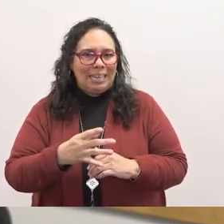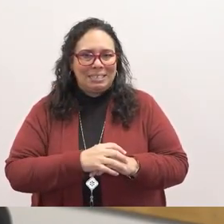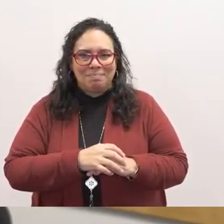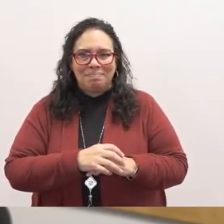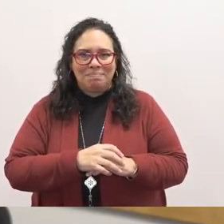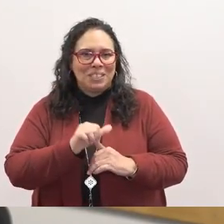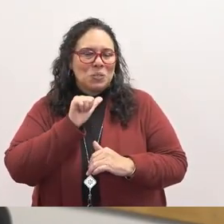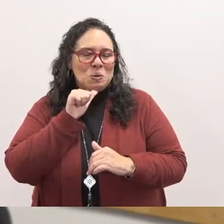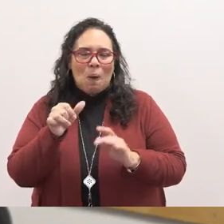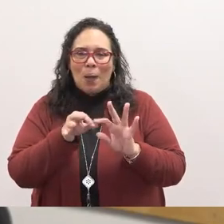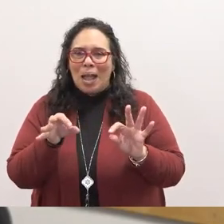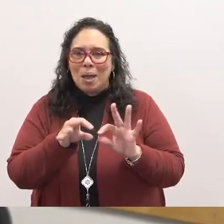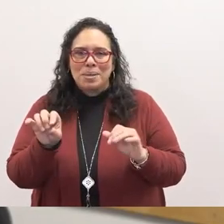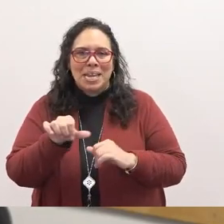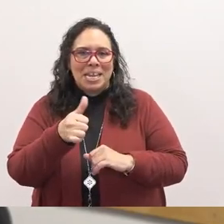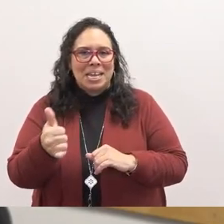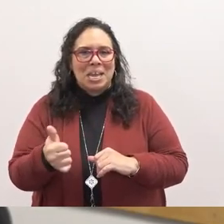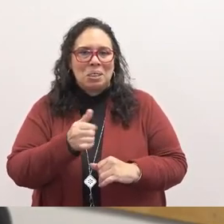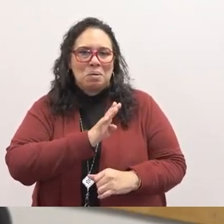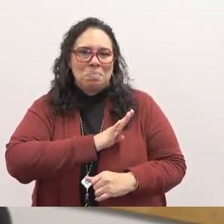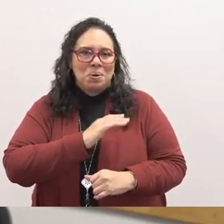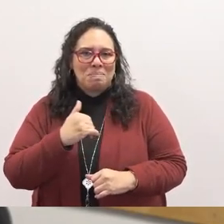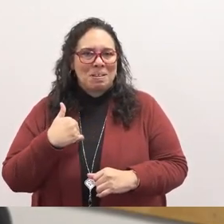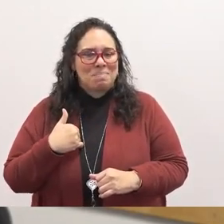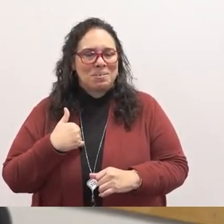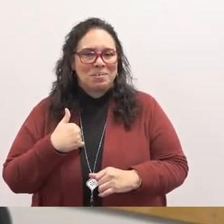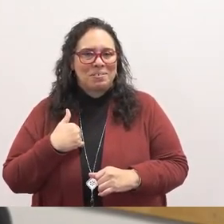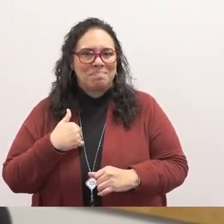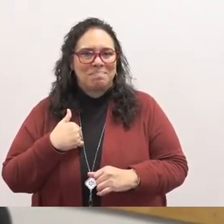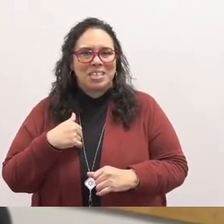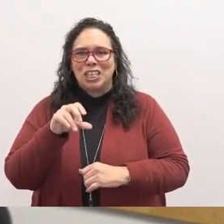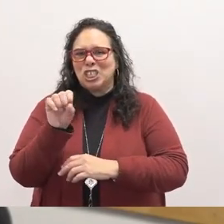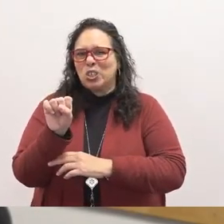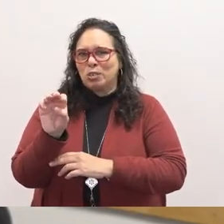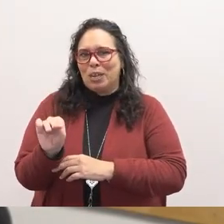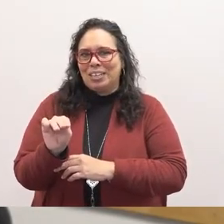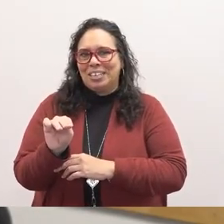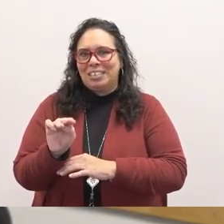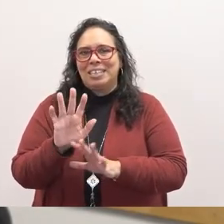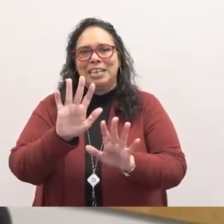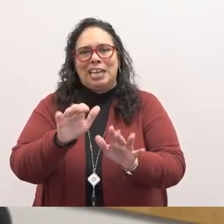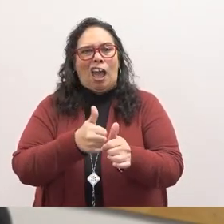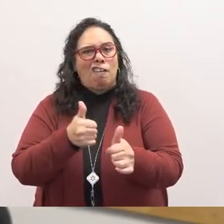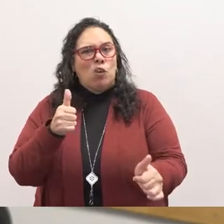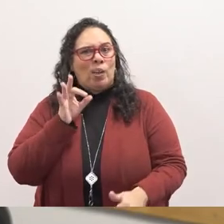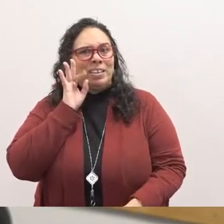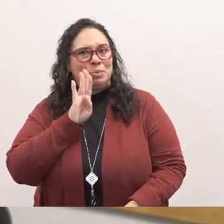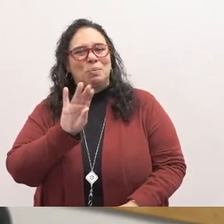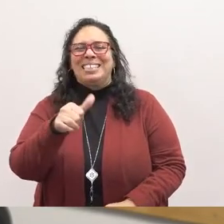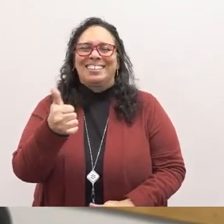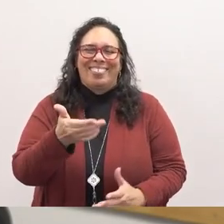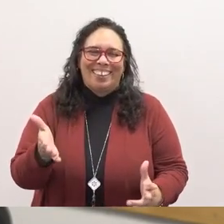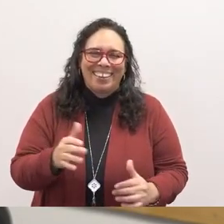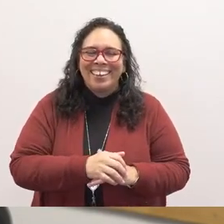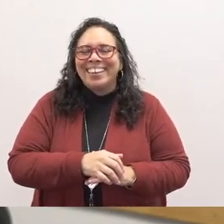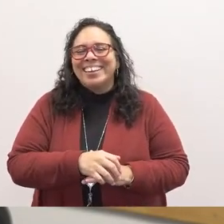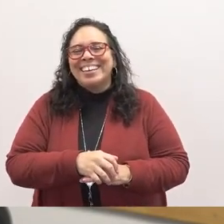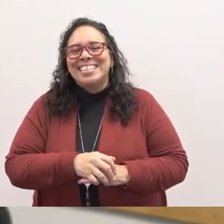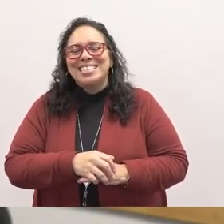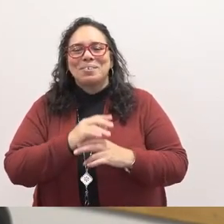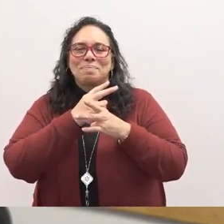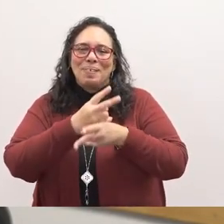don't comment on another board member's post, and if you ask me, stay off Facebook, but that's a whole other thing, yeah. So just